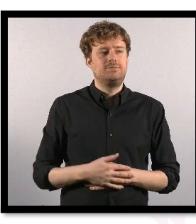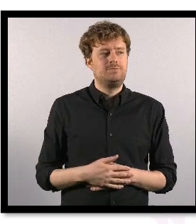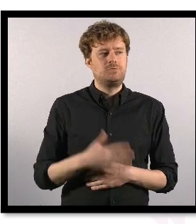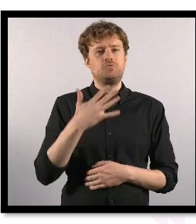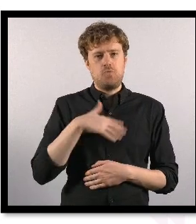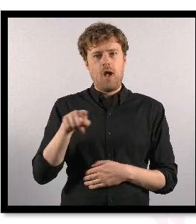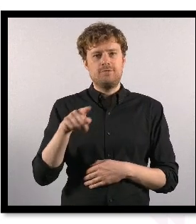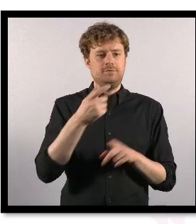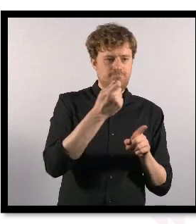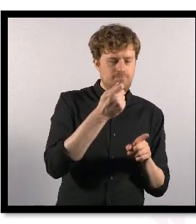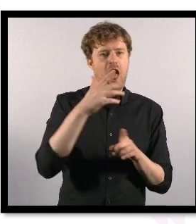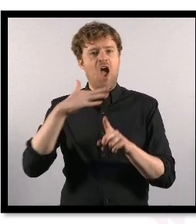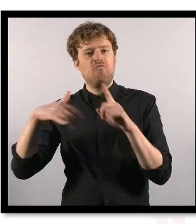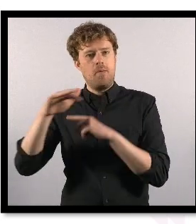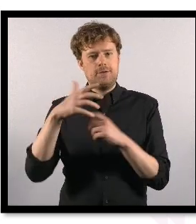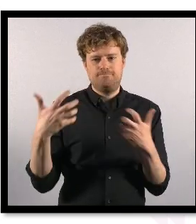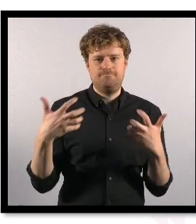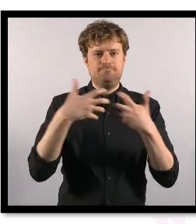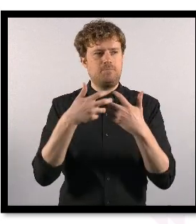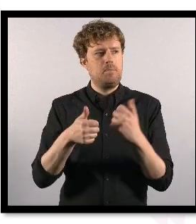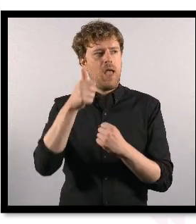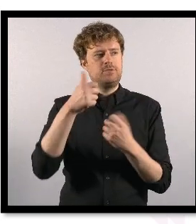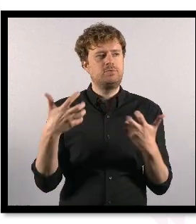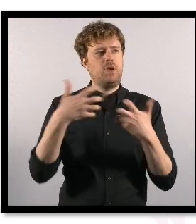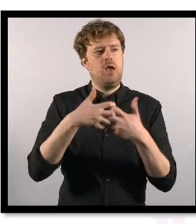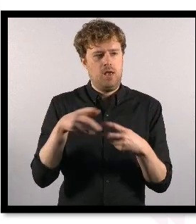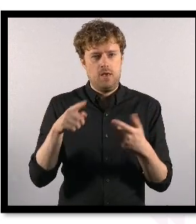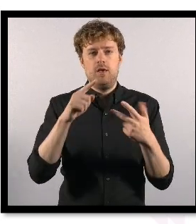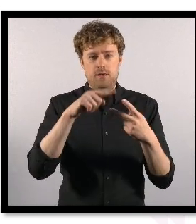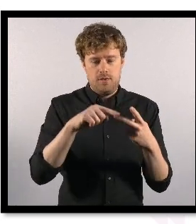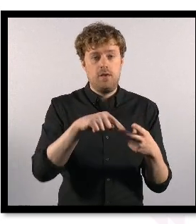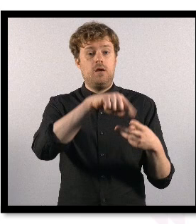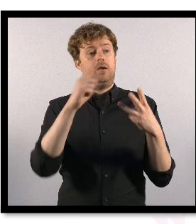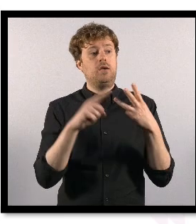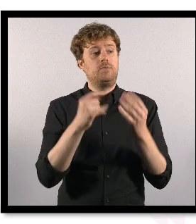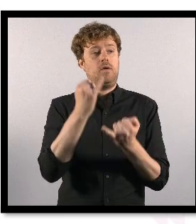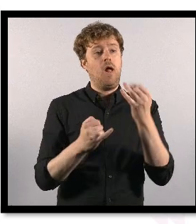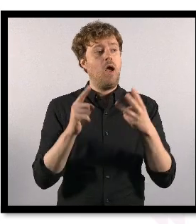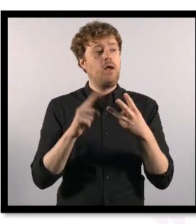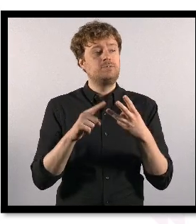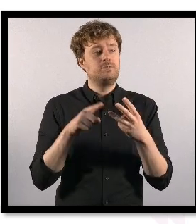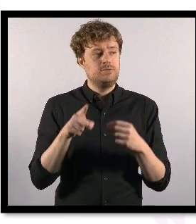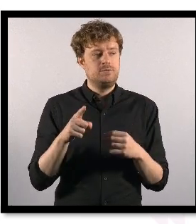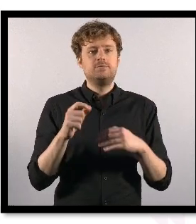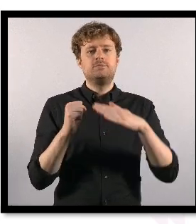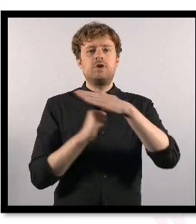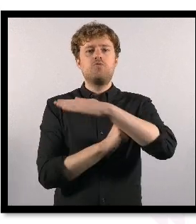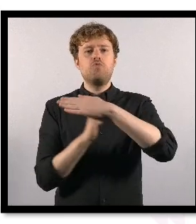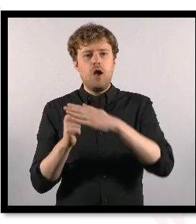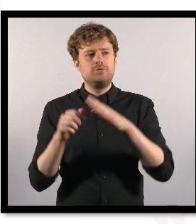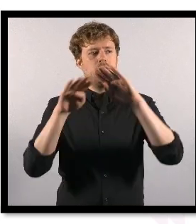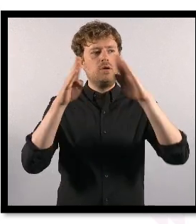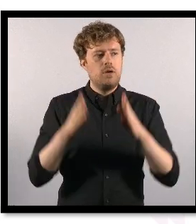time, and we'd like to surface it again to see more innovation and contributions to this space. I think that the end